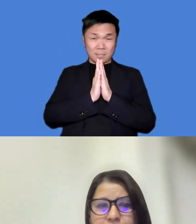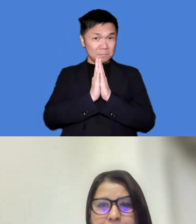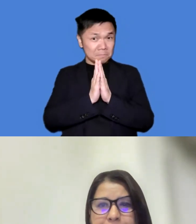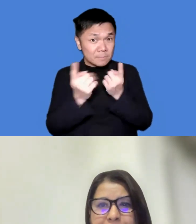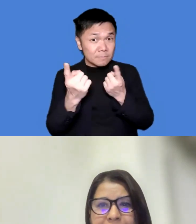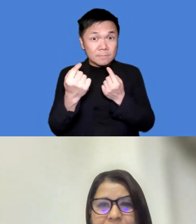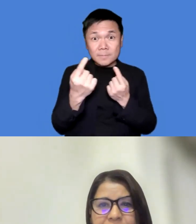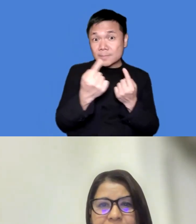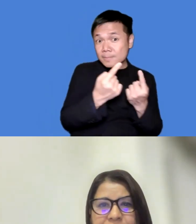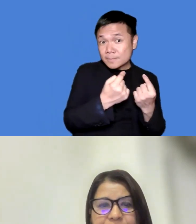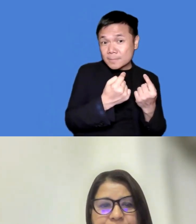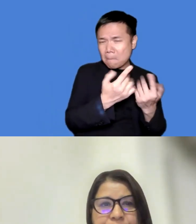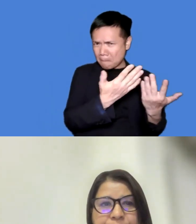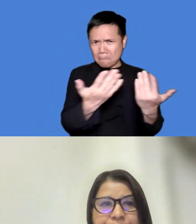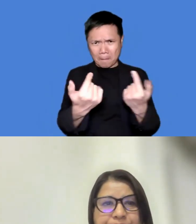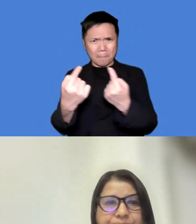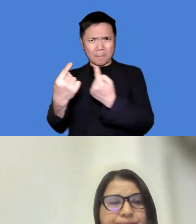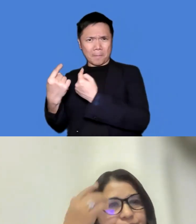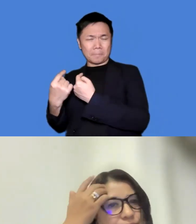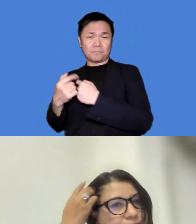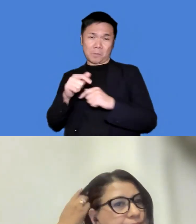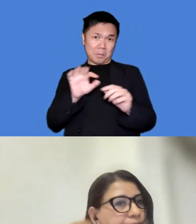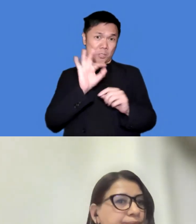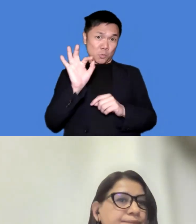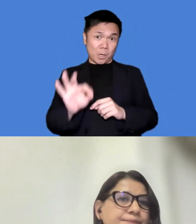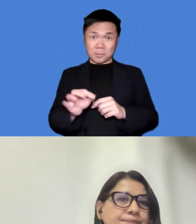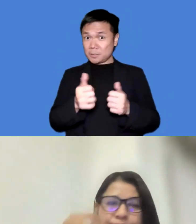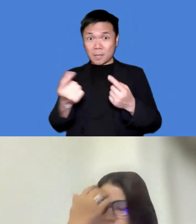get a lot of participation on this question.